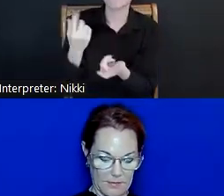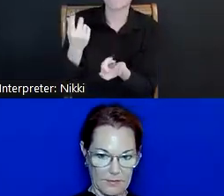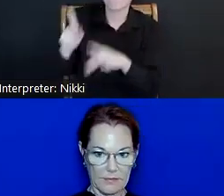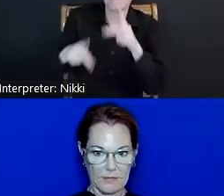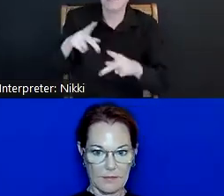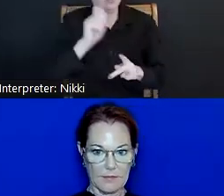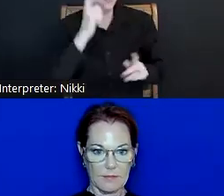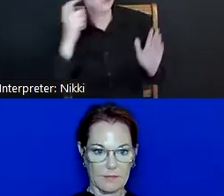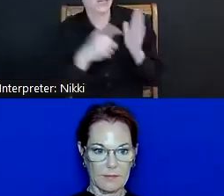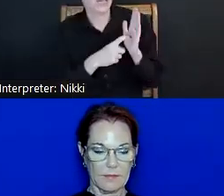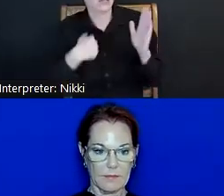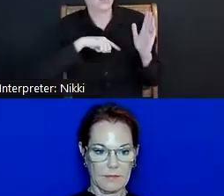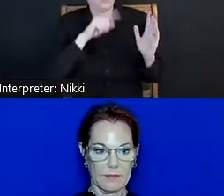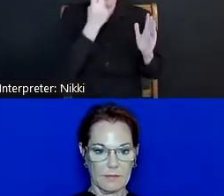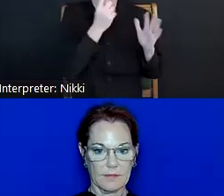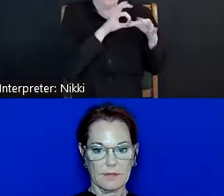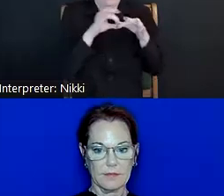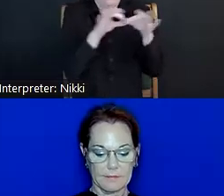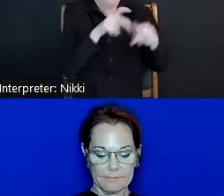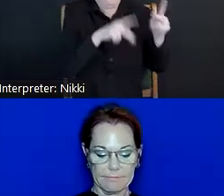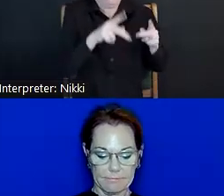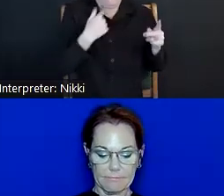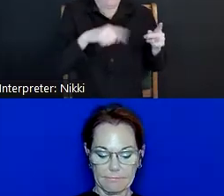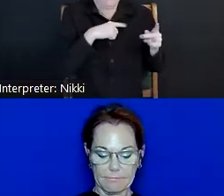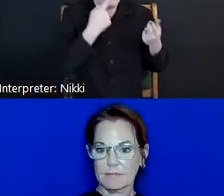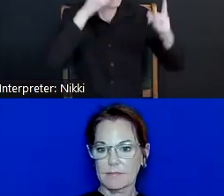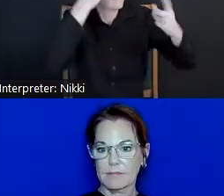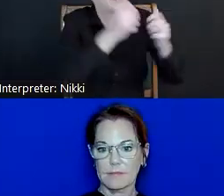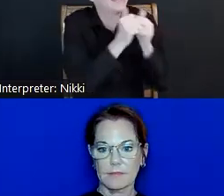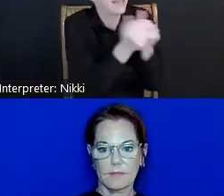one people, and either we make it together or we don't make it at all.